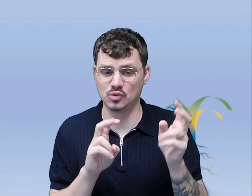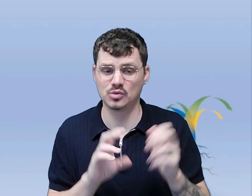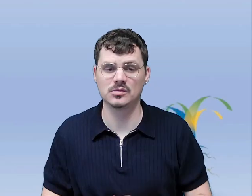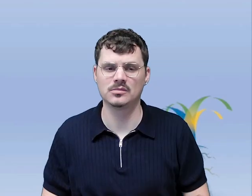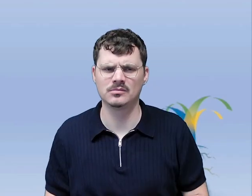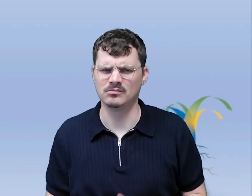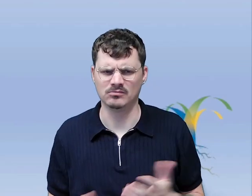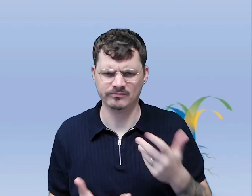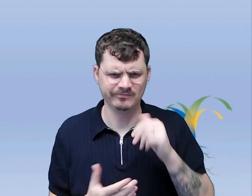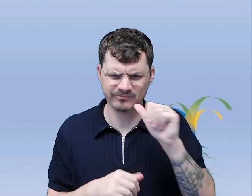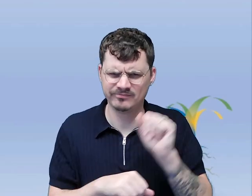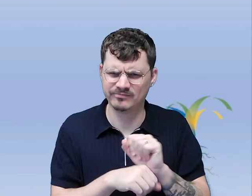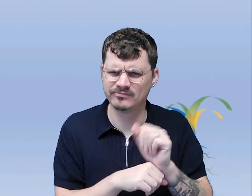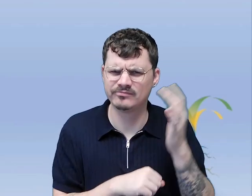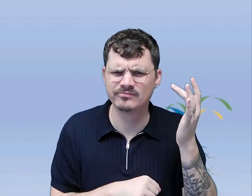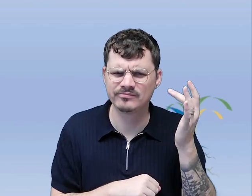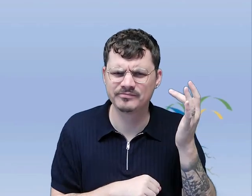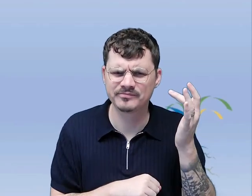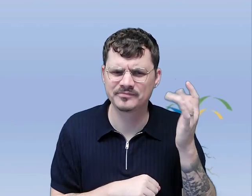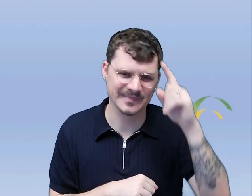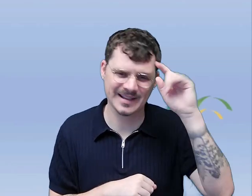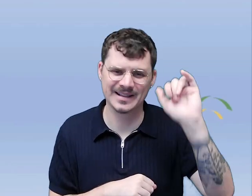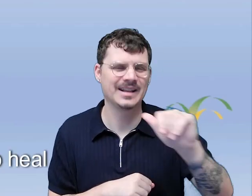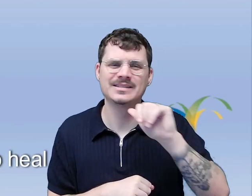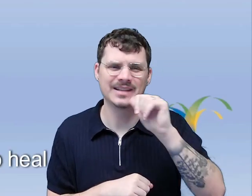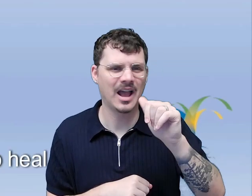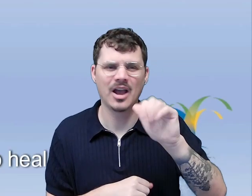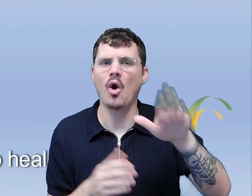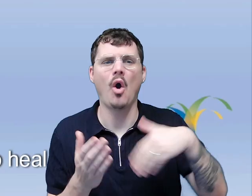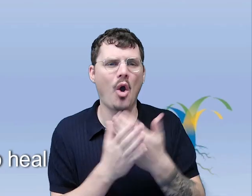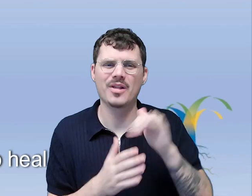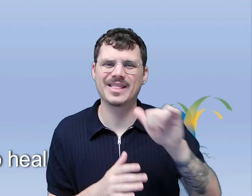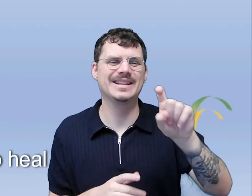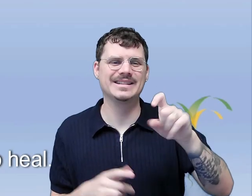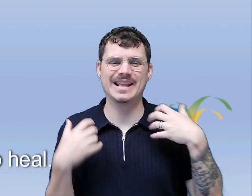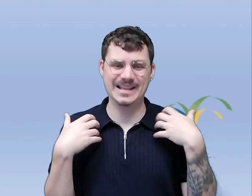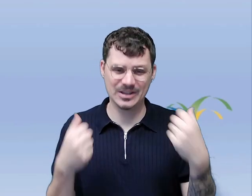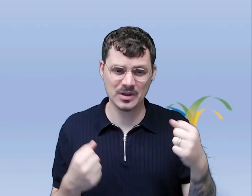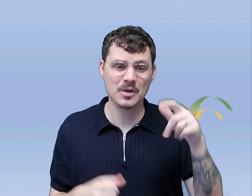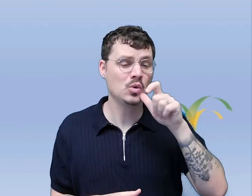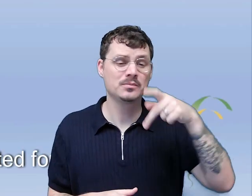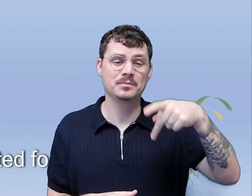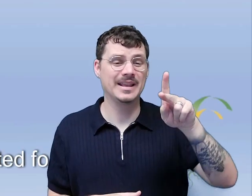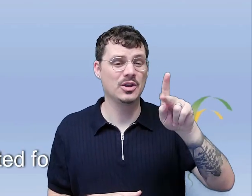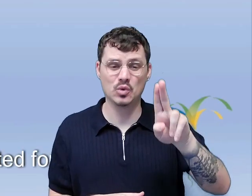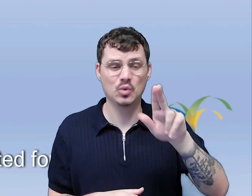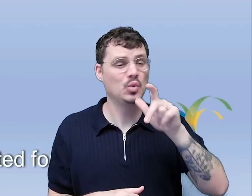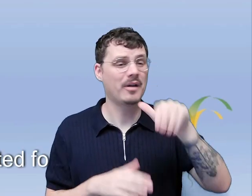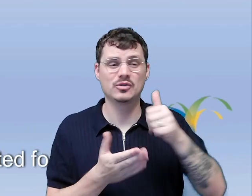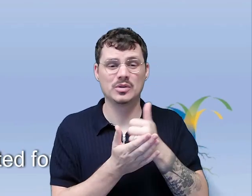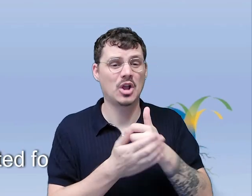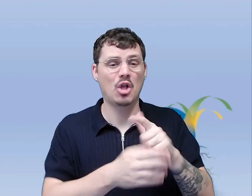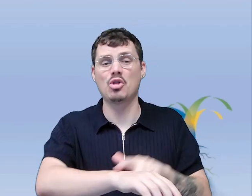issues. Why didn't it work? Because that's not all that's got to heal. People with PKU